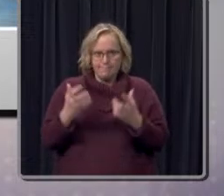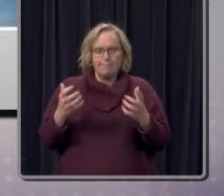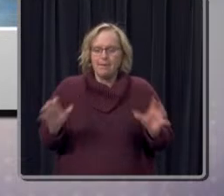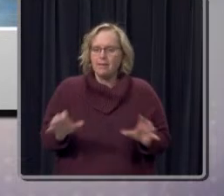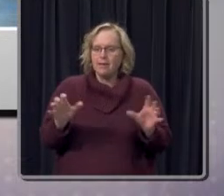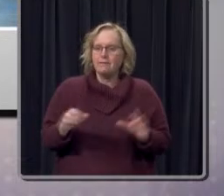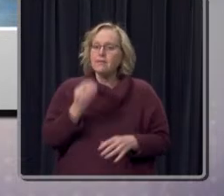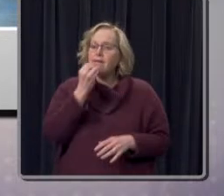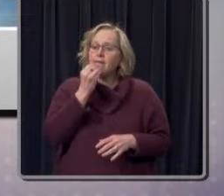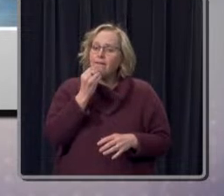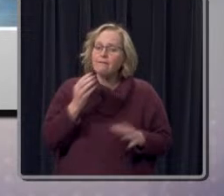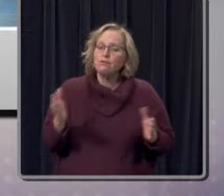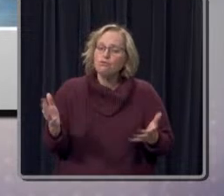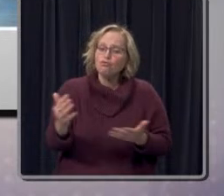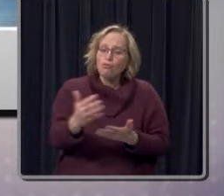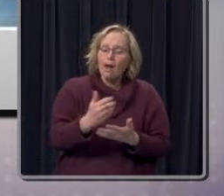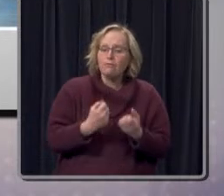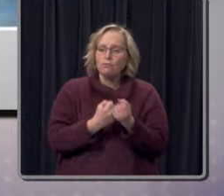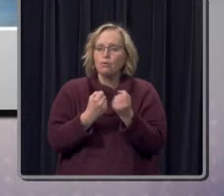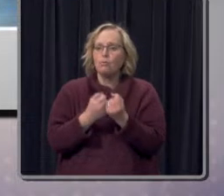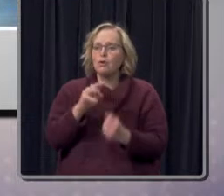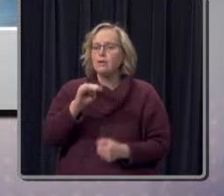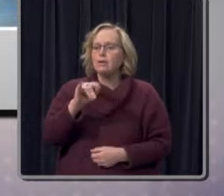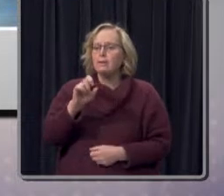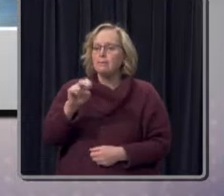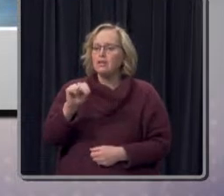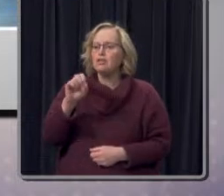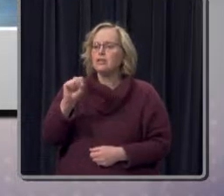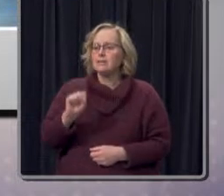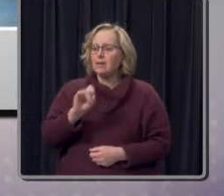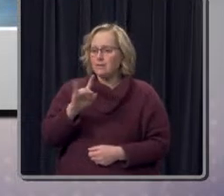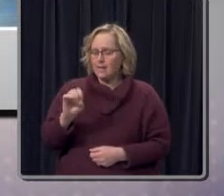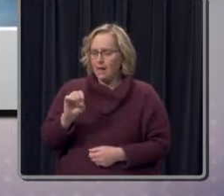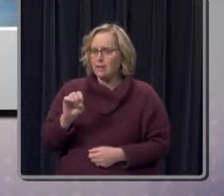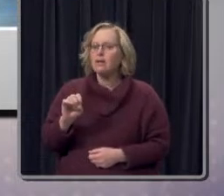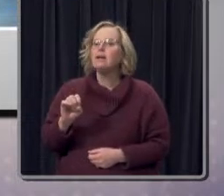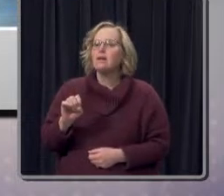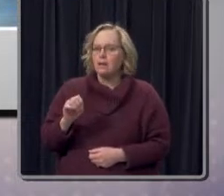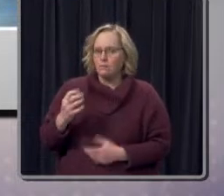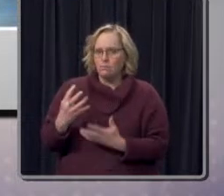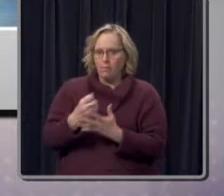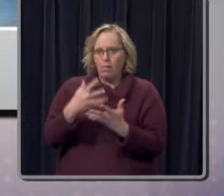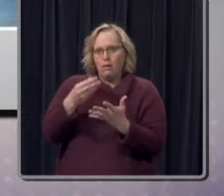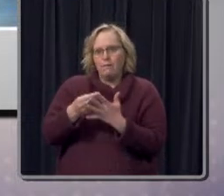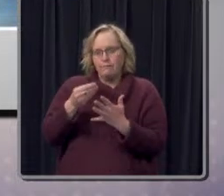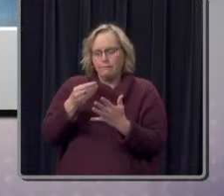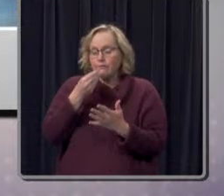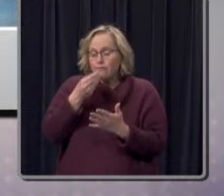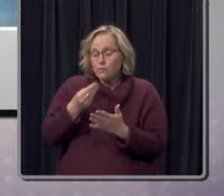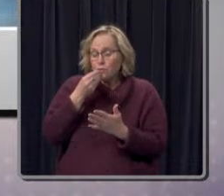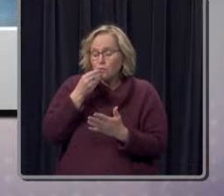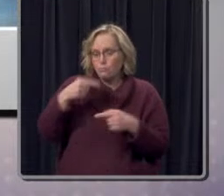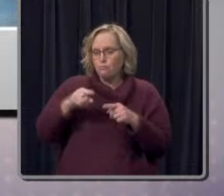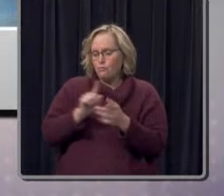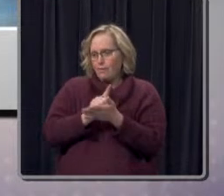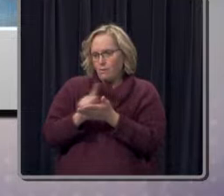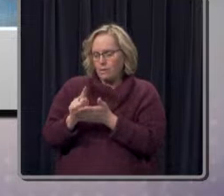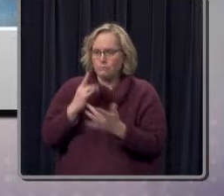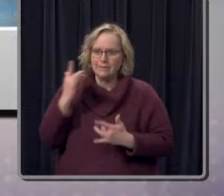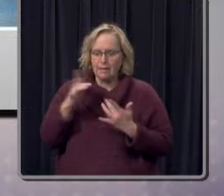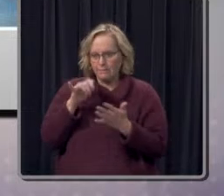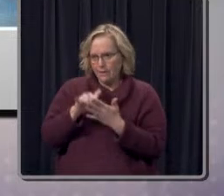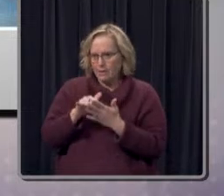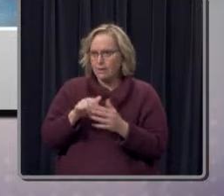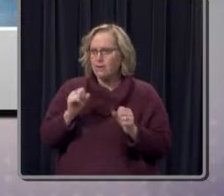supported Mission Southside. We brought in over 12,000 items of food over the course of a week, which we're really excited about. And you can